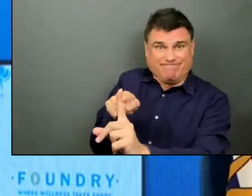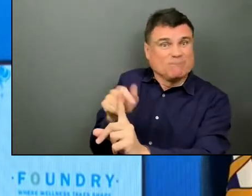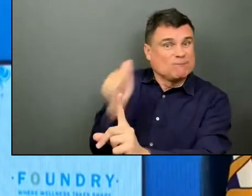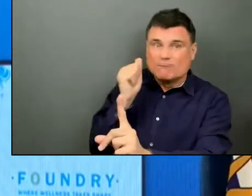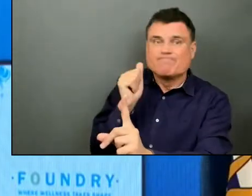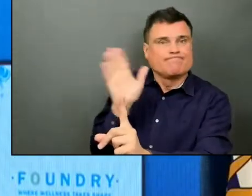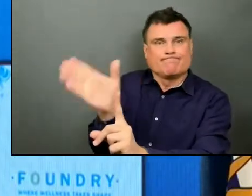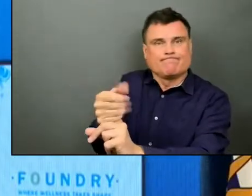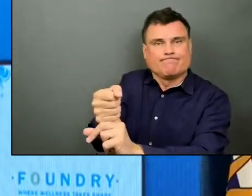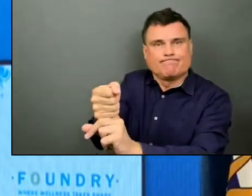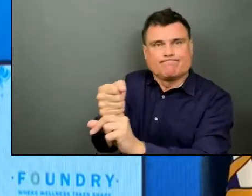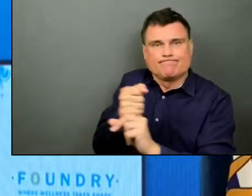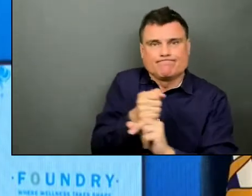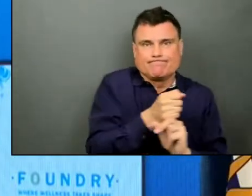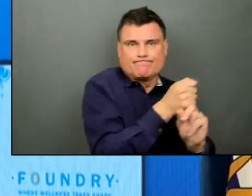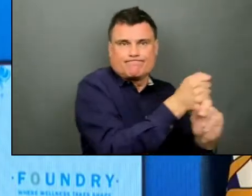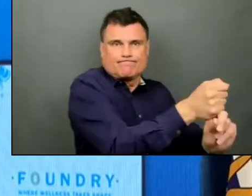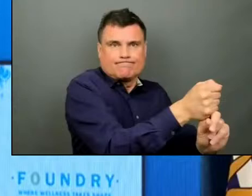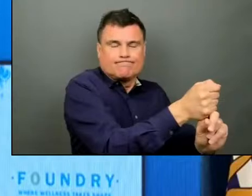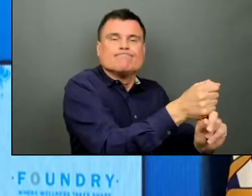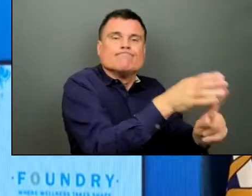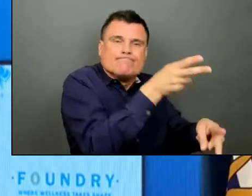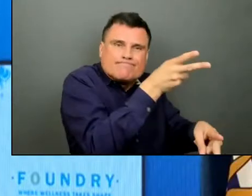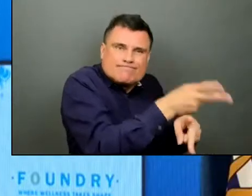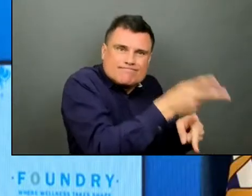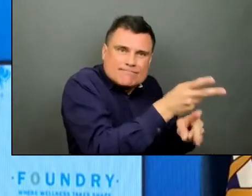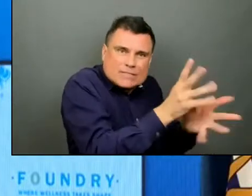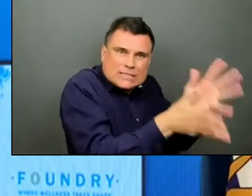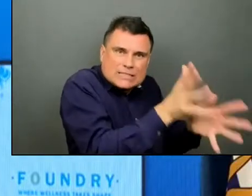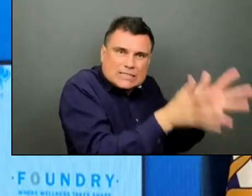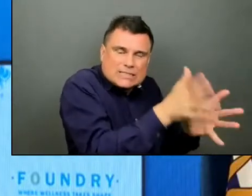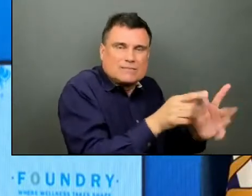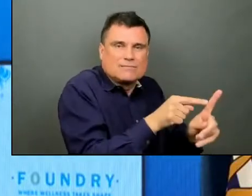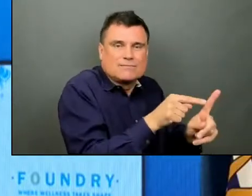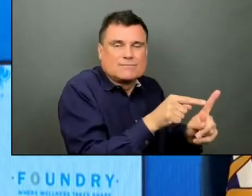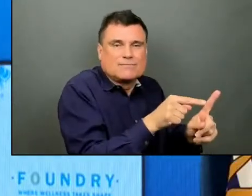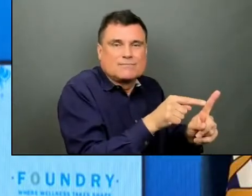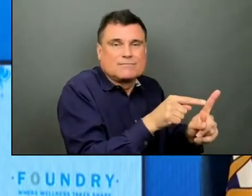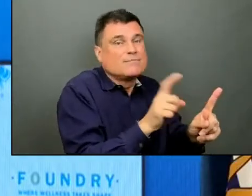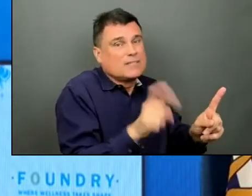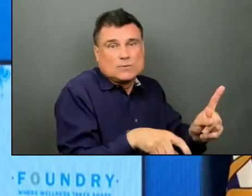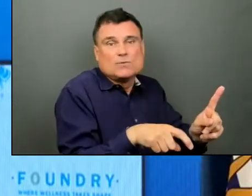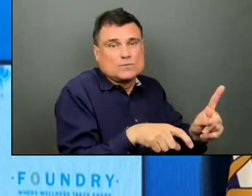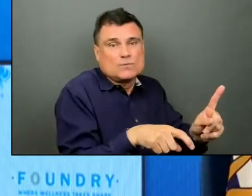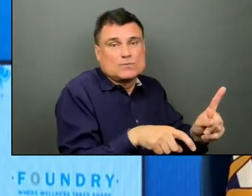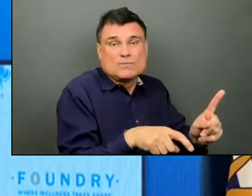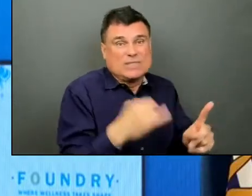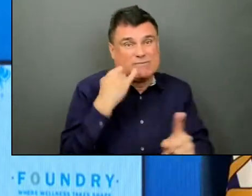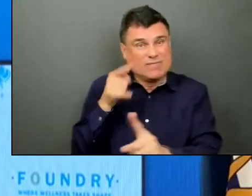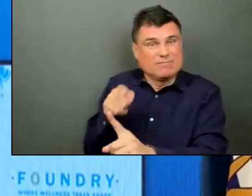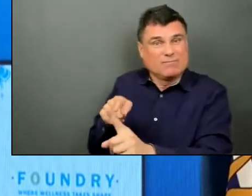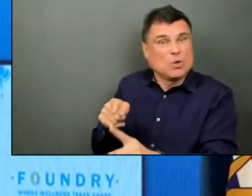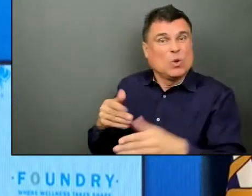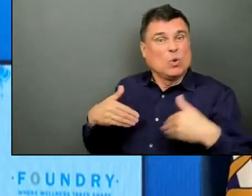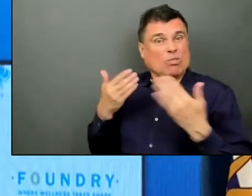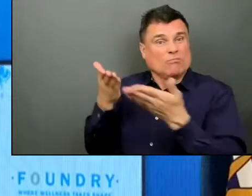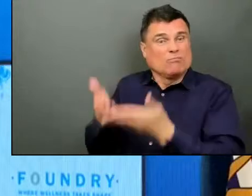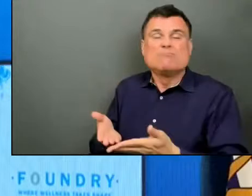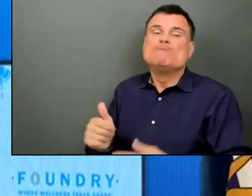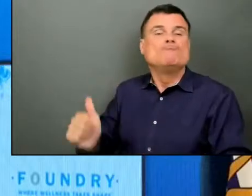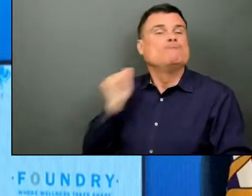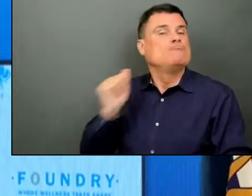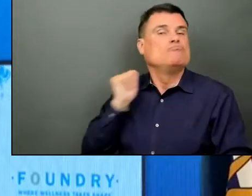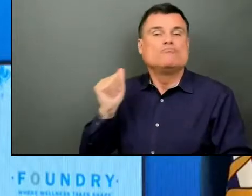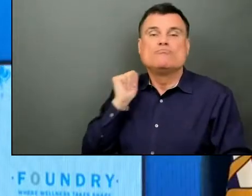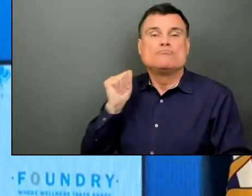people on the front line that they want to see a broader system of voluntary youth treatment options so that if we